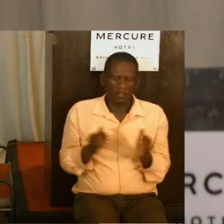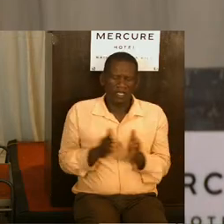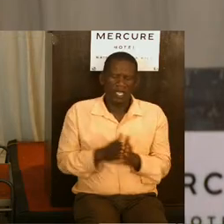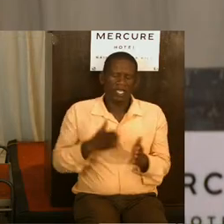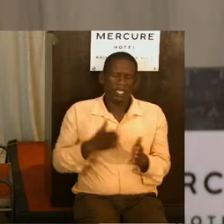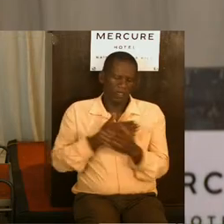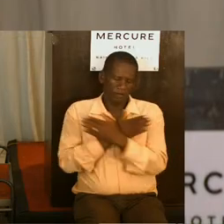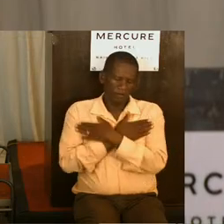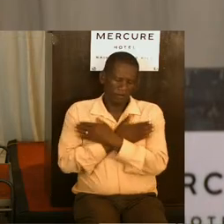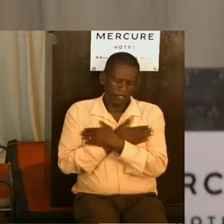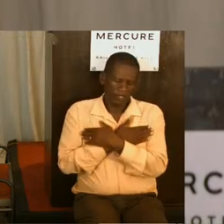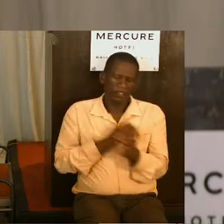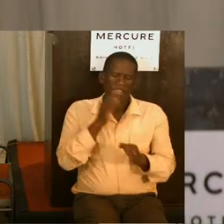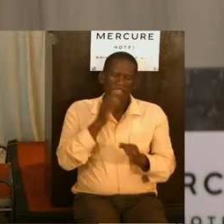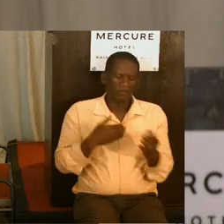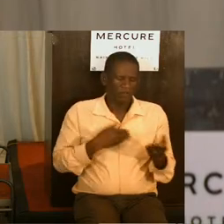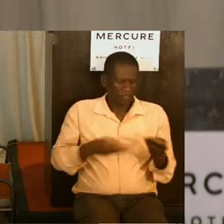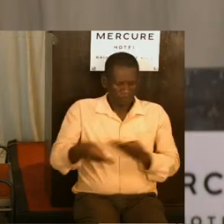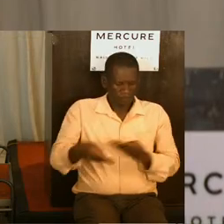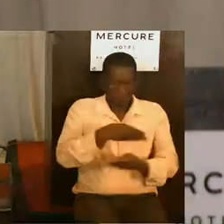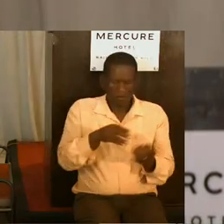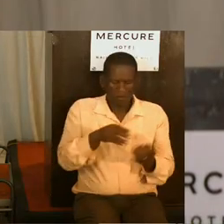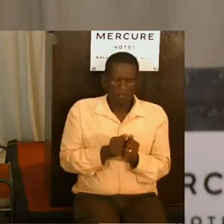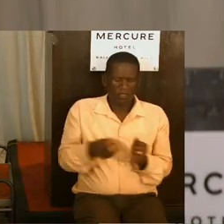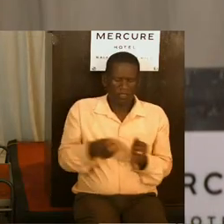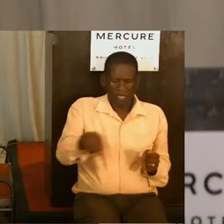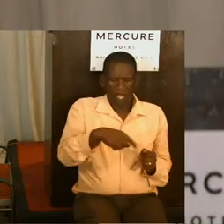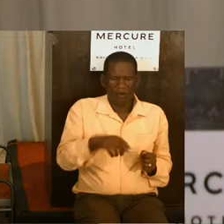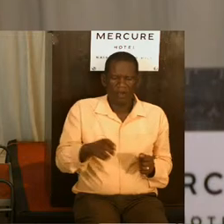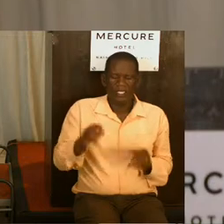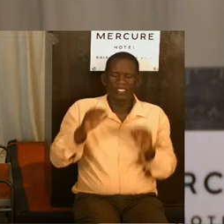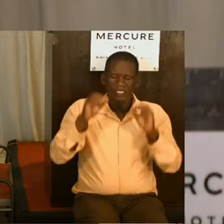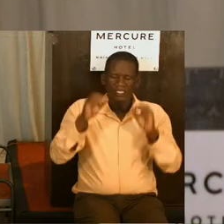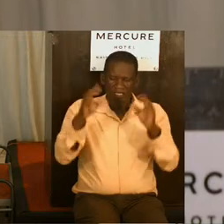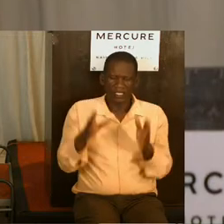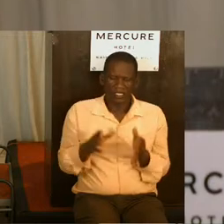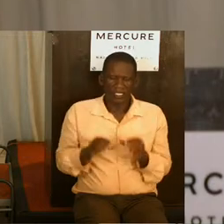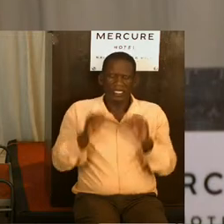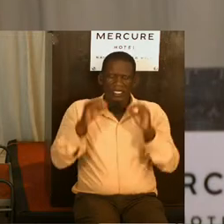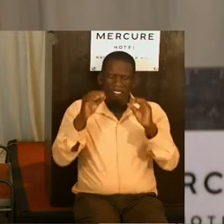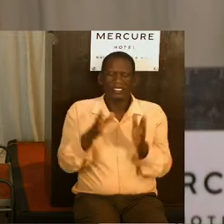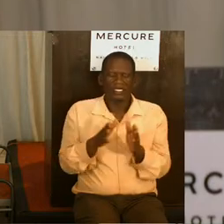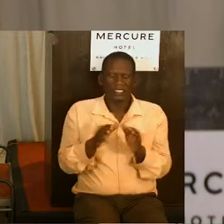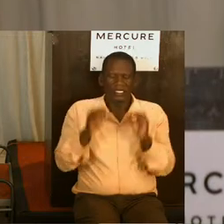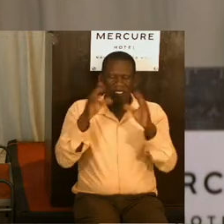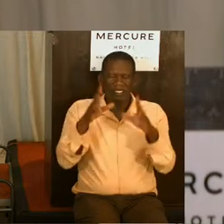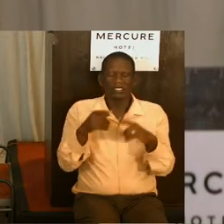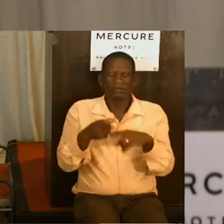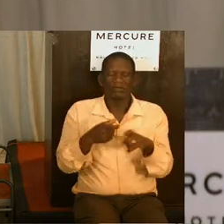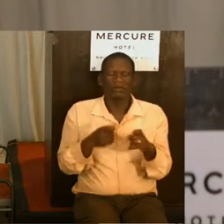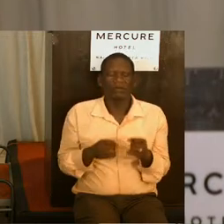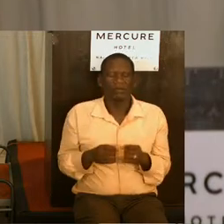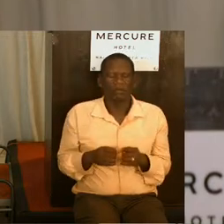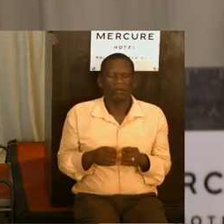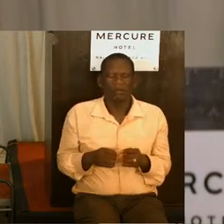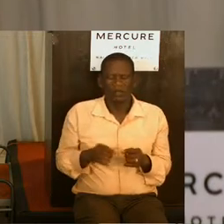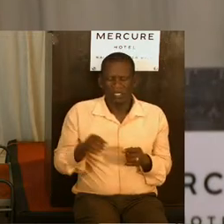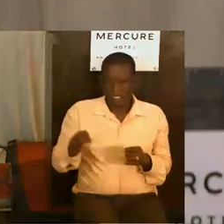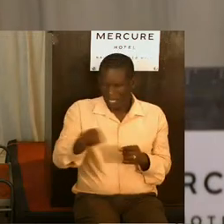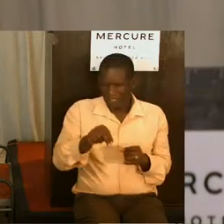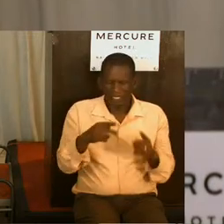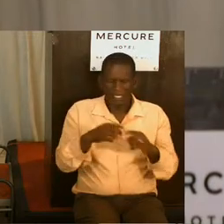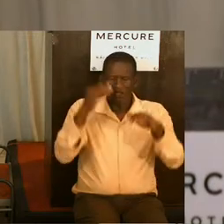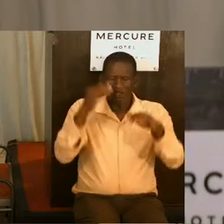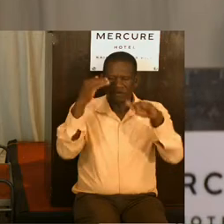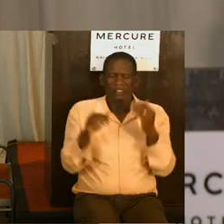my friends if you've interacted with our teachers and teachers are teachers from the kindergarten to